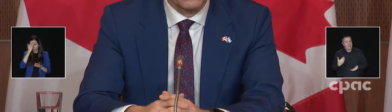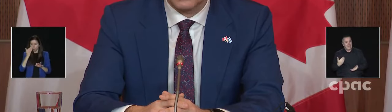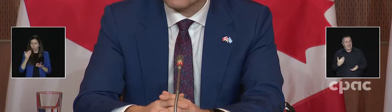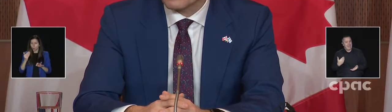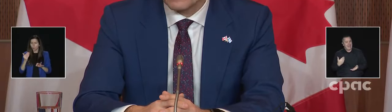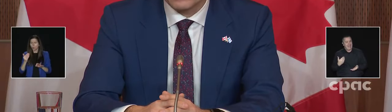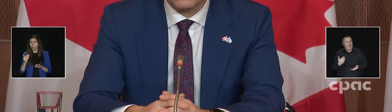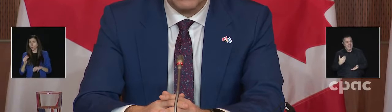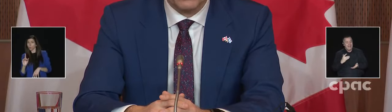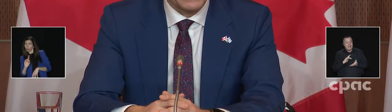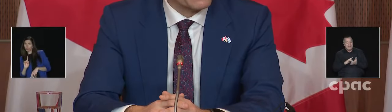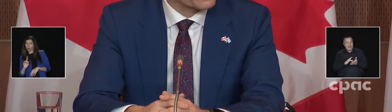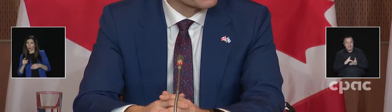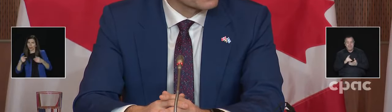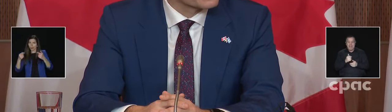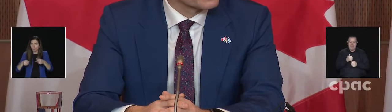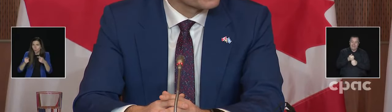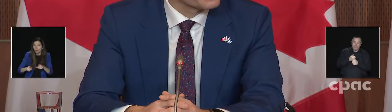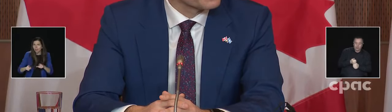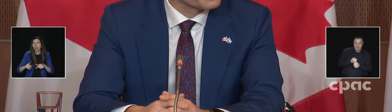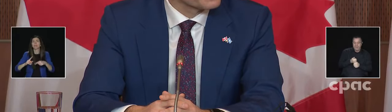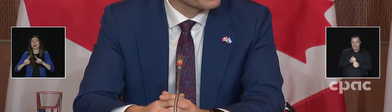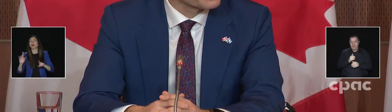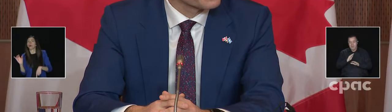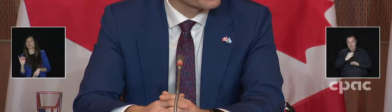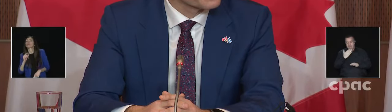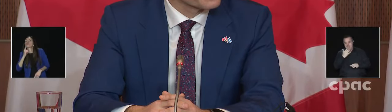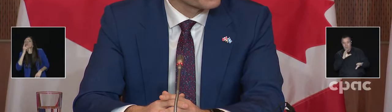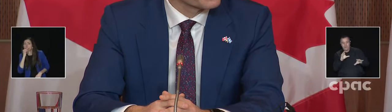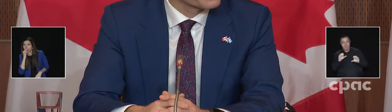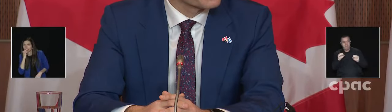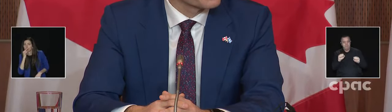people to be looked after.